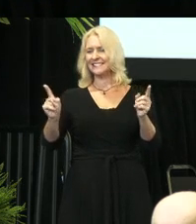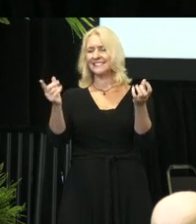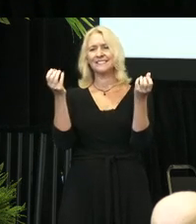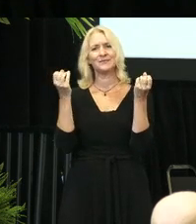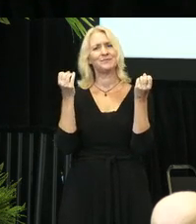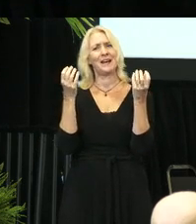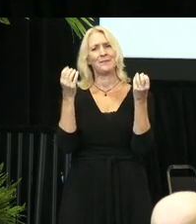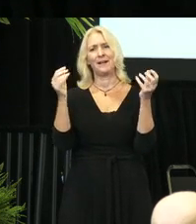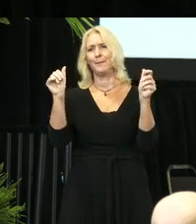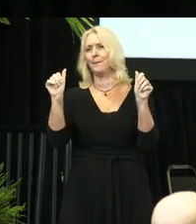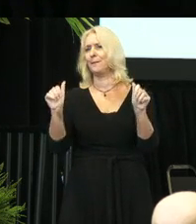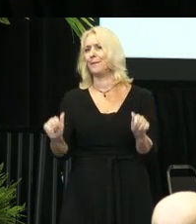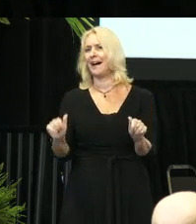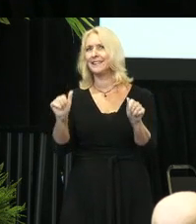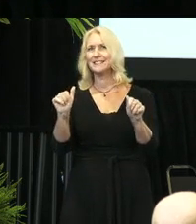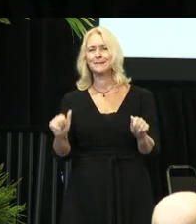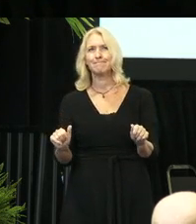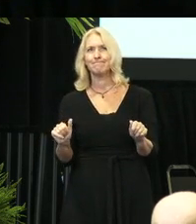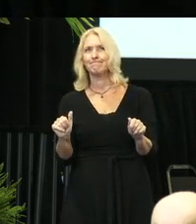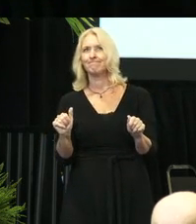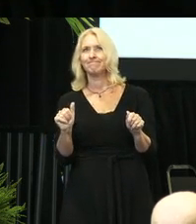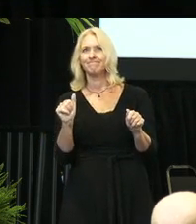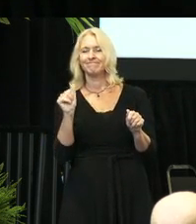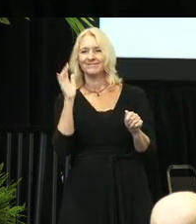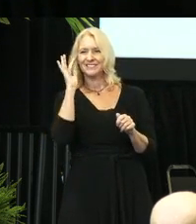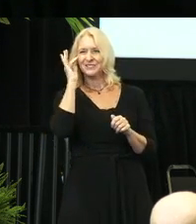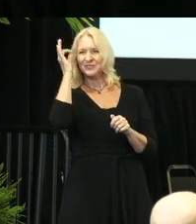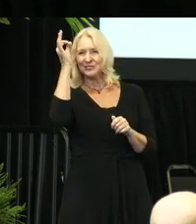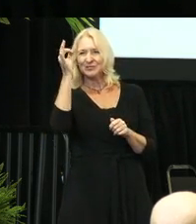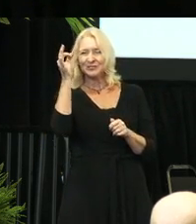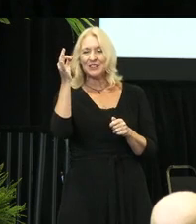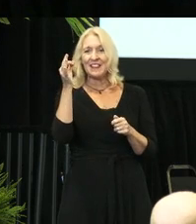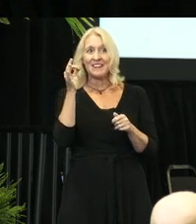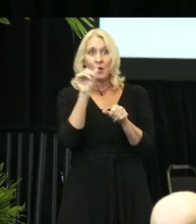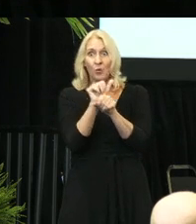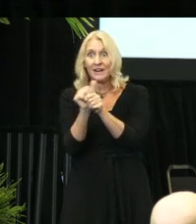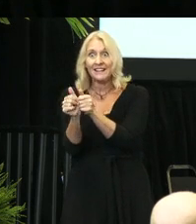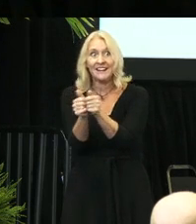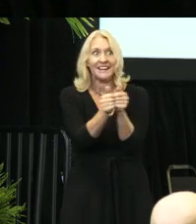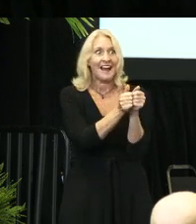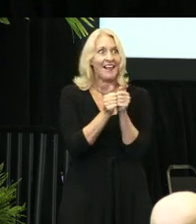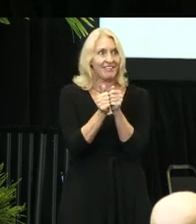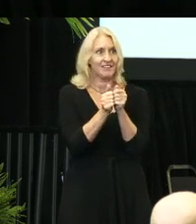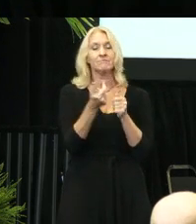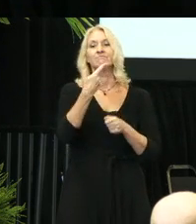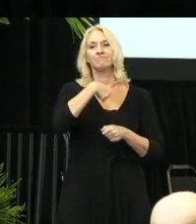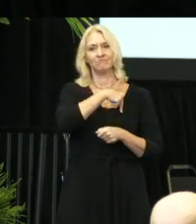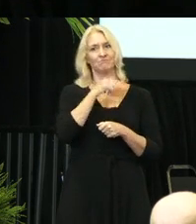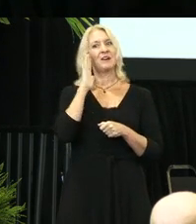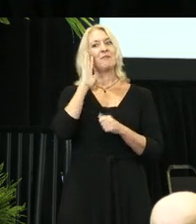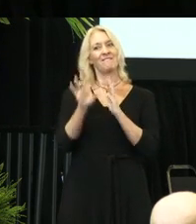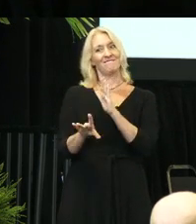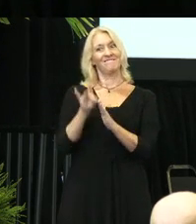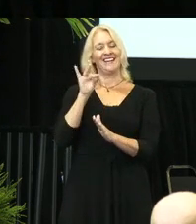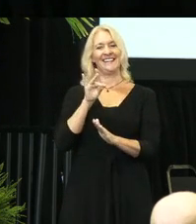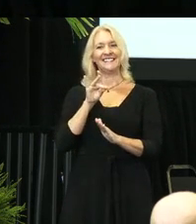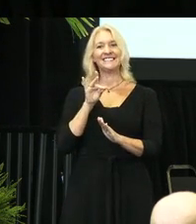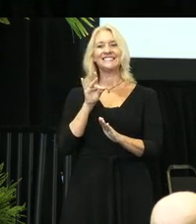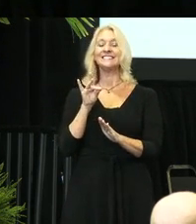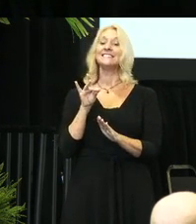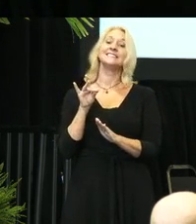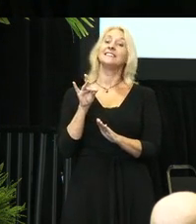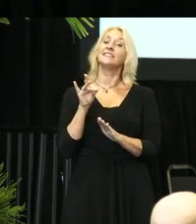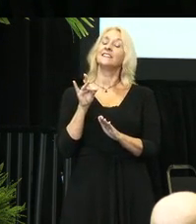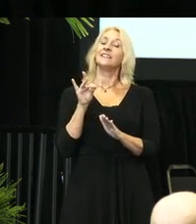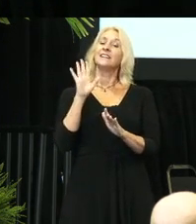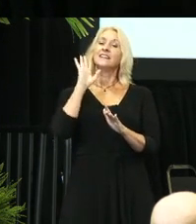many possibilities that only collectively we will think of. In fact, as we